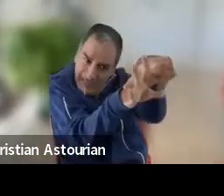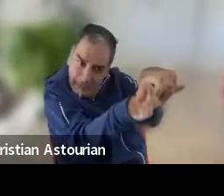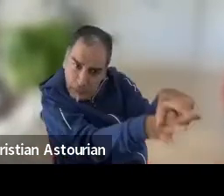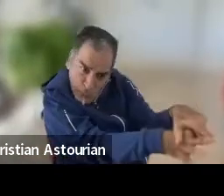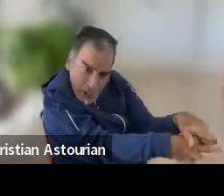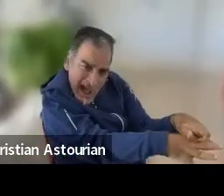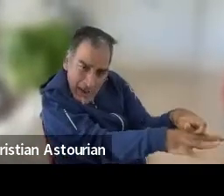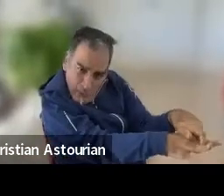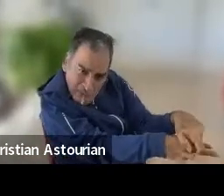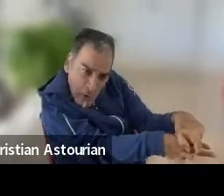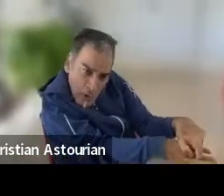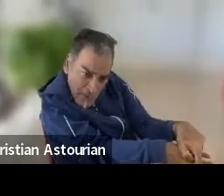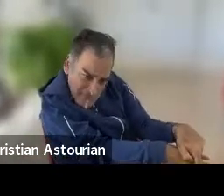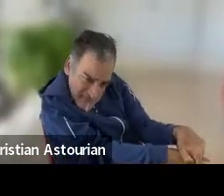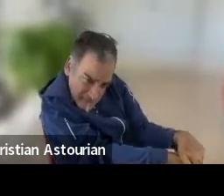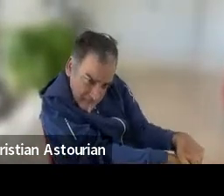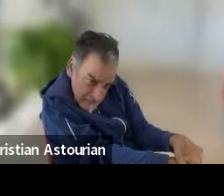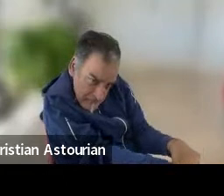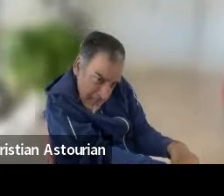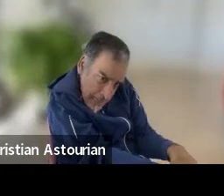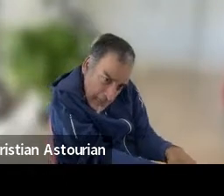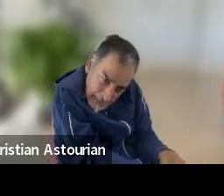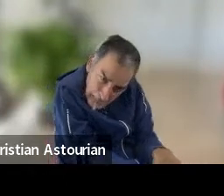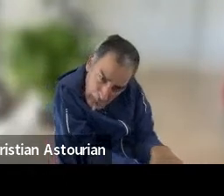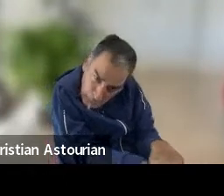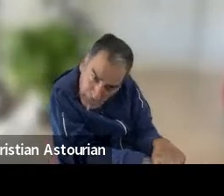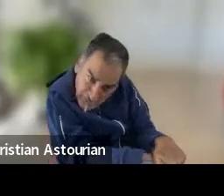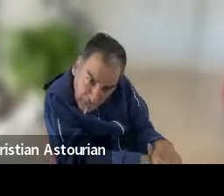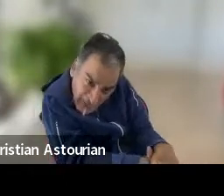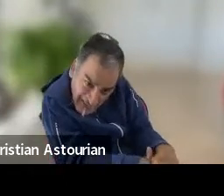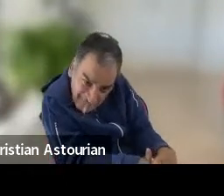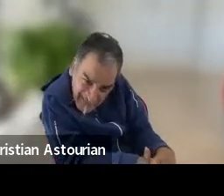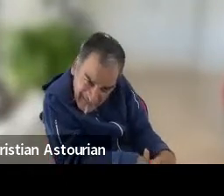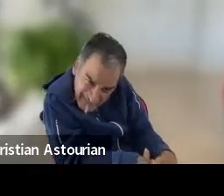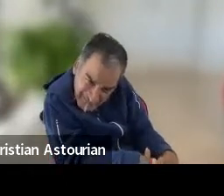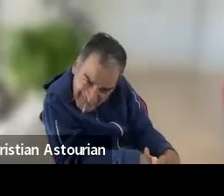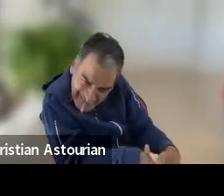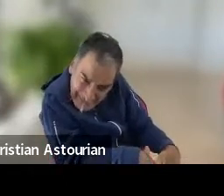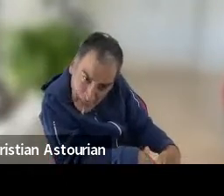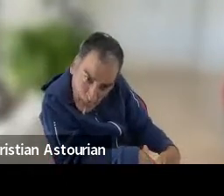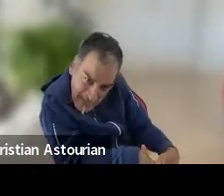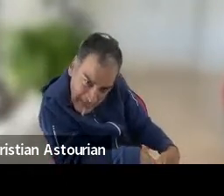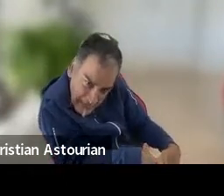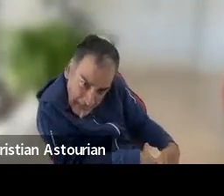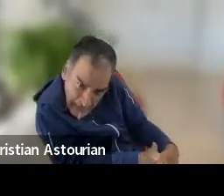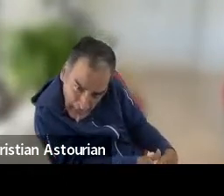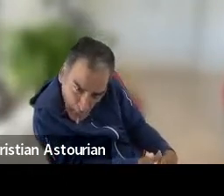not willing to go out of home, not wanting to have any